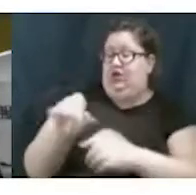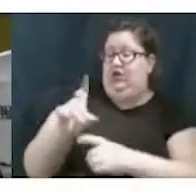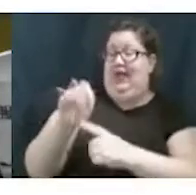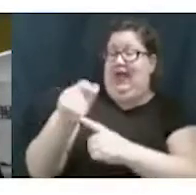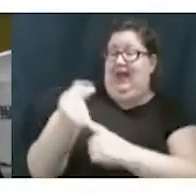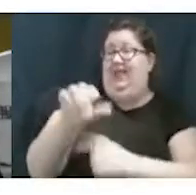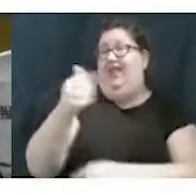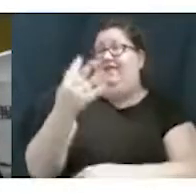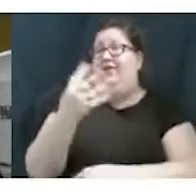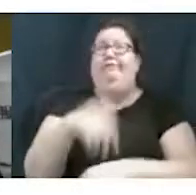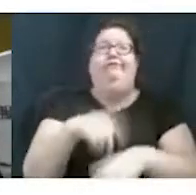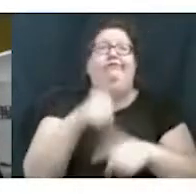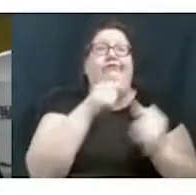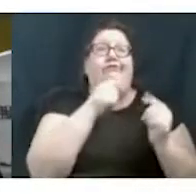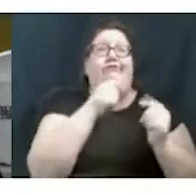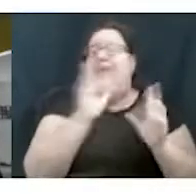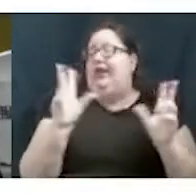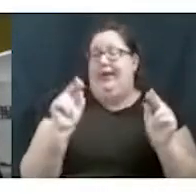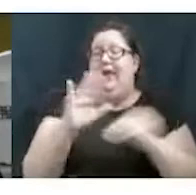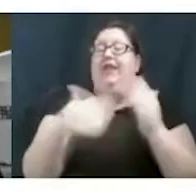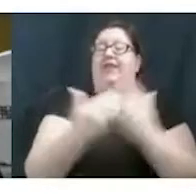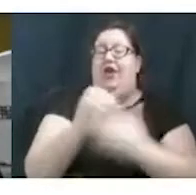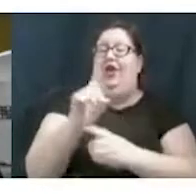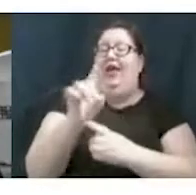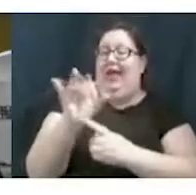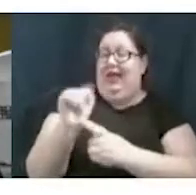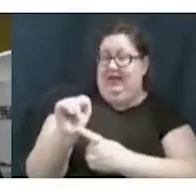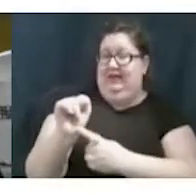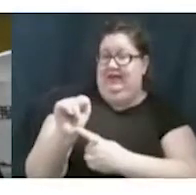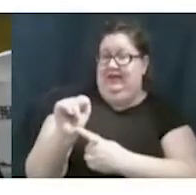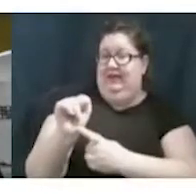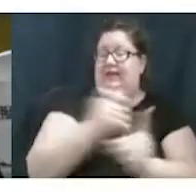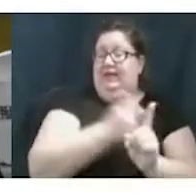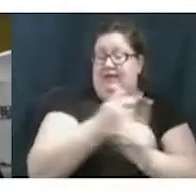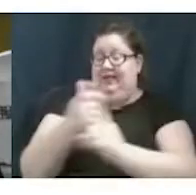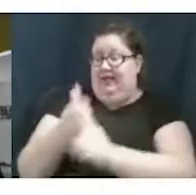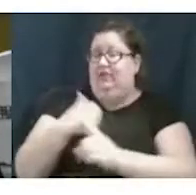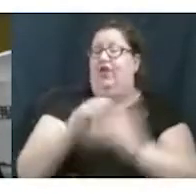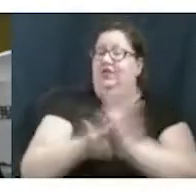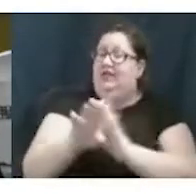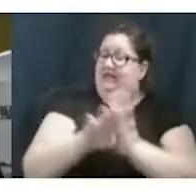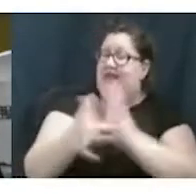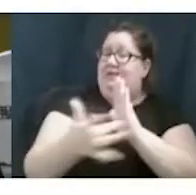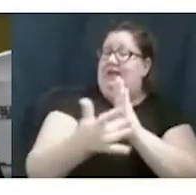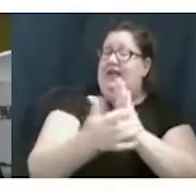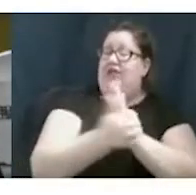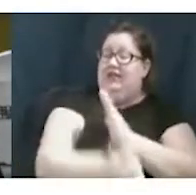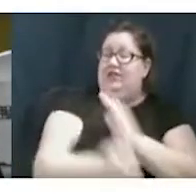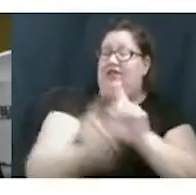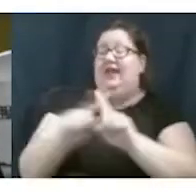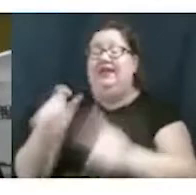sitting around. They all edit. So they all develop their own technical skills. They all have different audio, different editing choices,